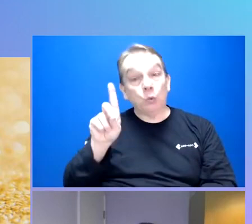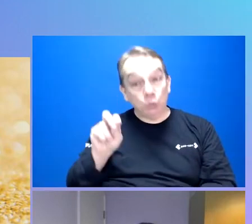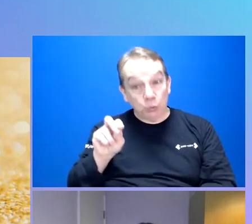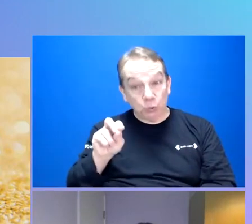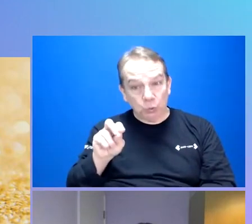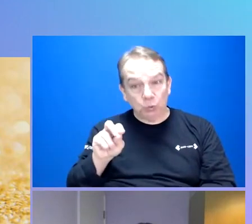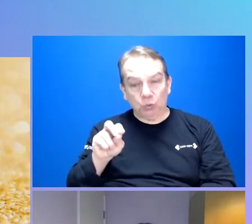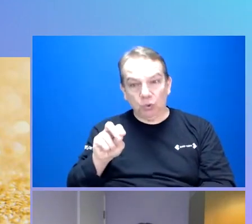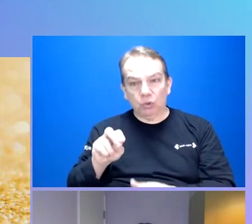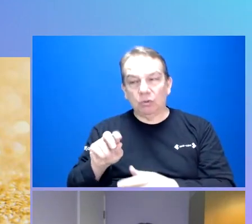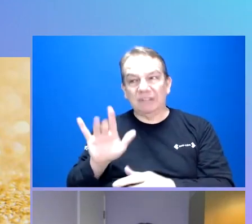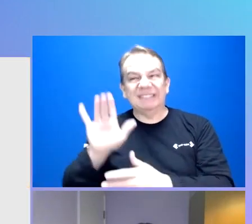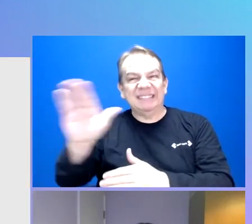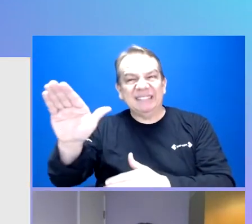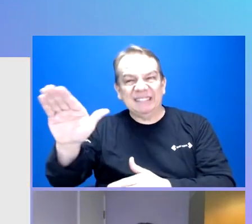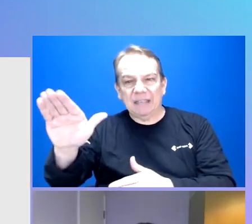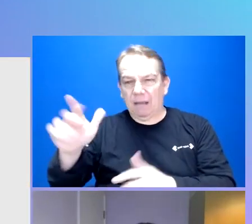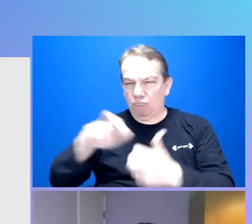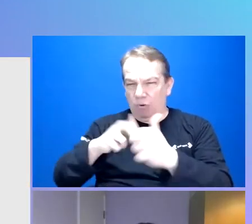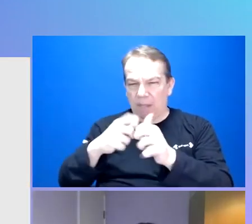you can from it.